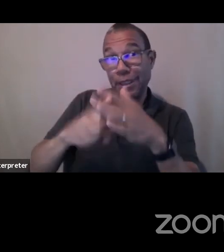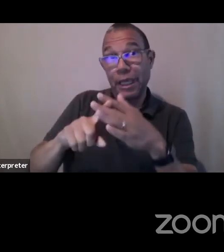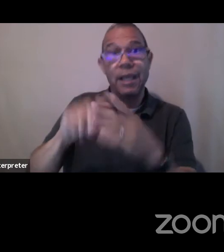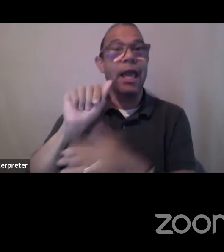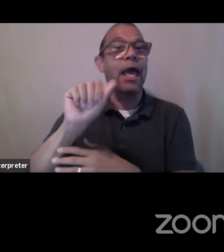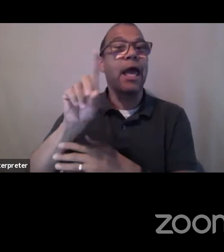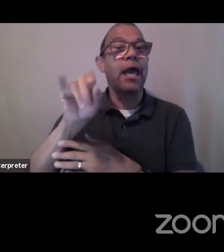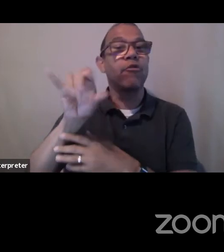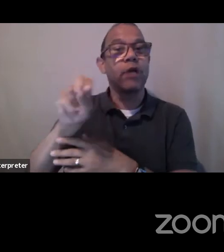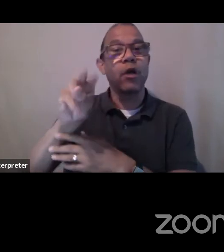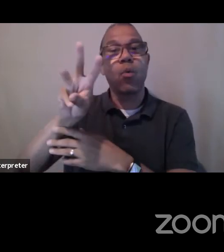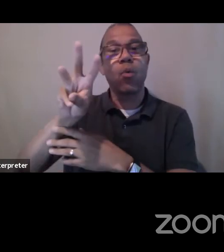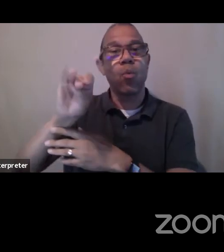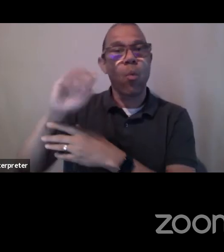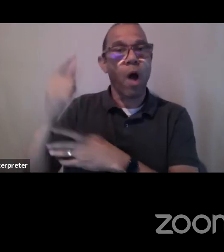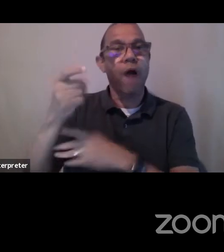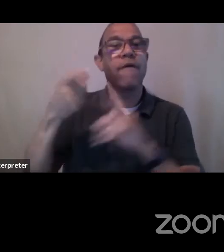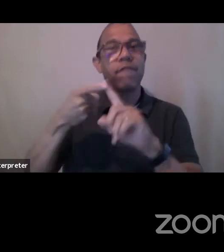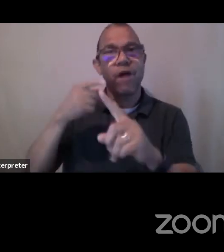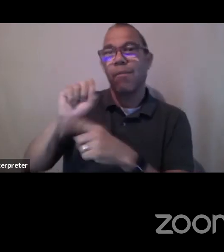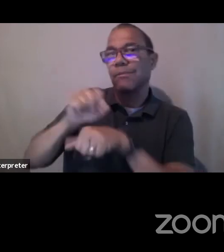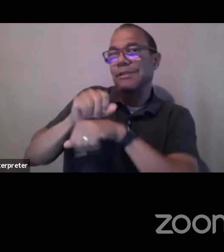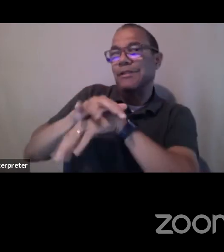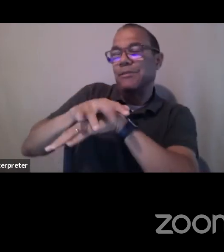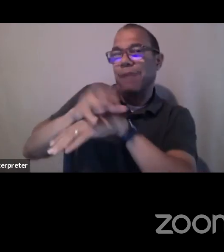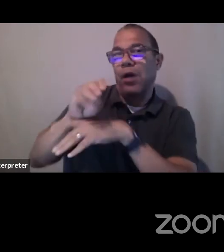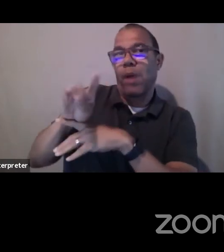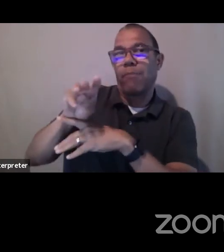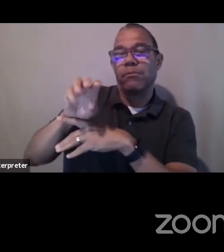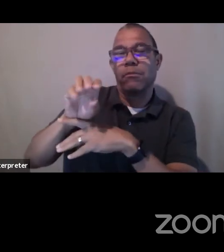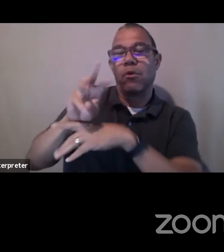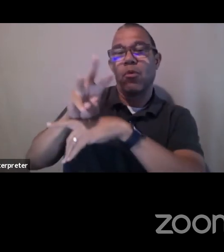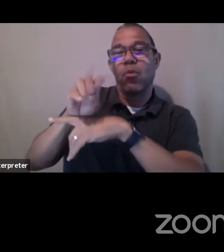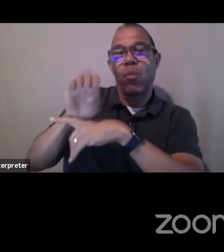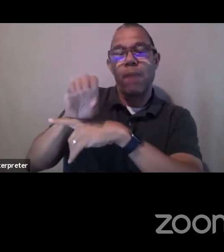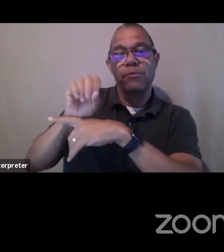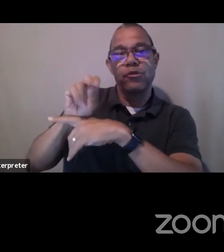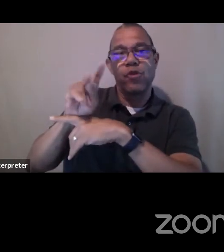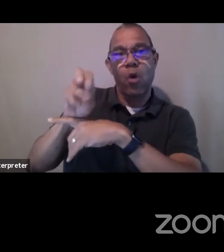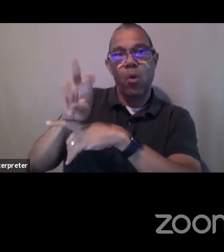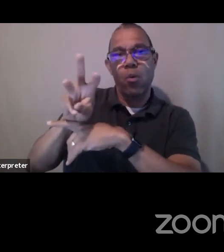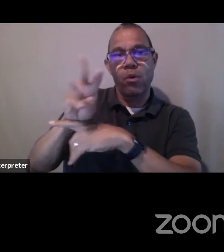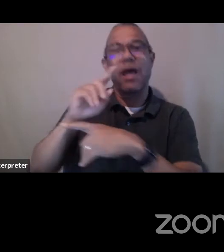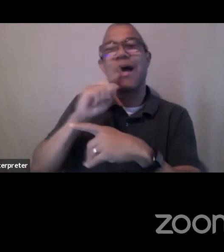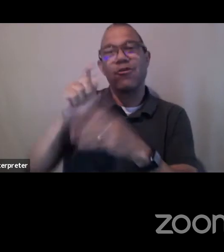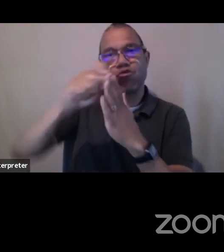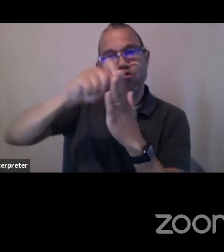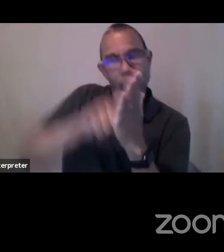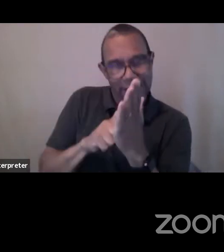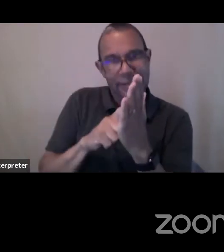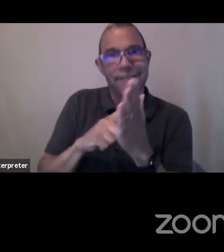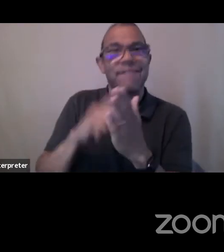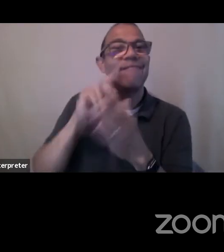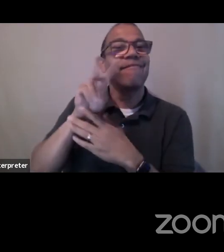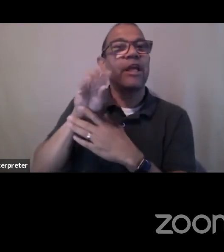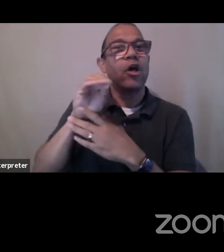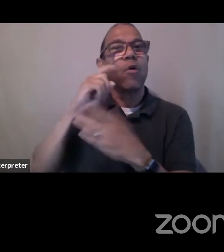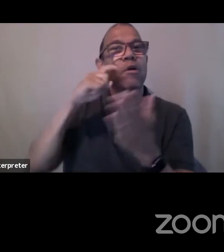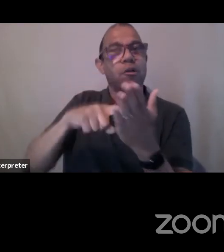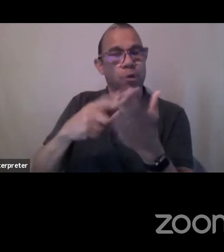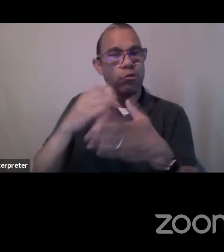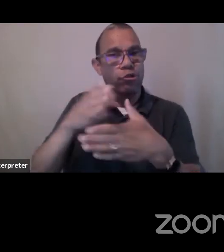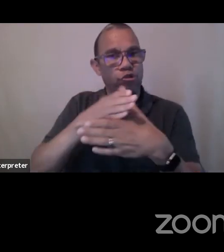Wong of Spiderweb Snow show in Ontario, Canada, has written this digital land acknowledgement, which I'd like to share. Since